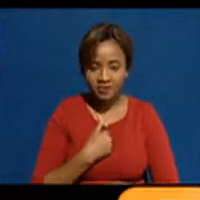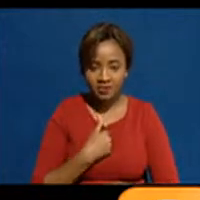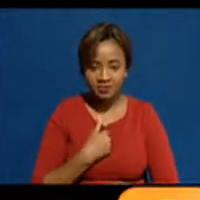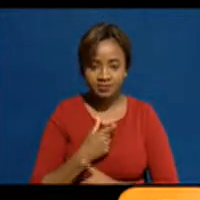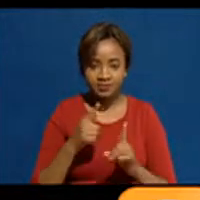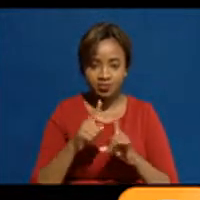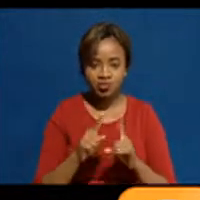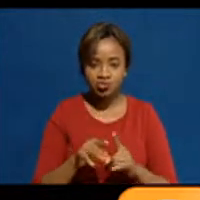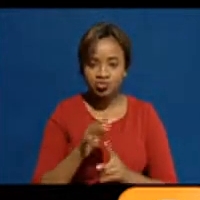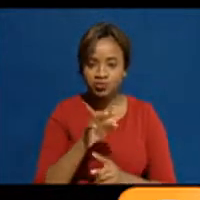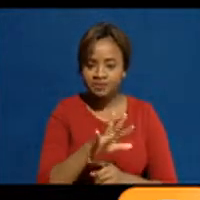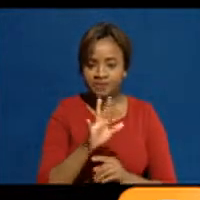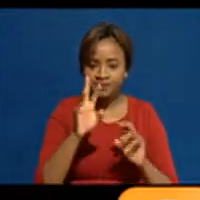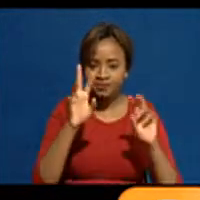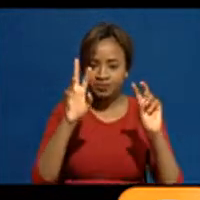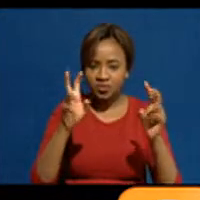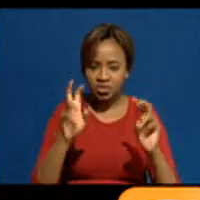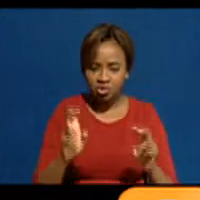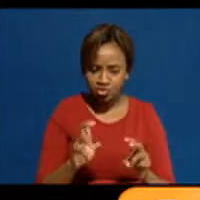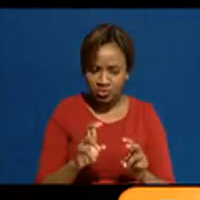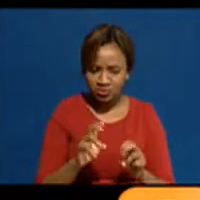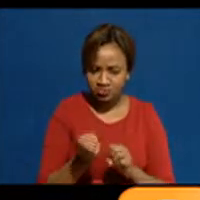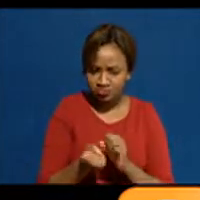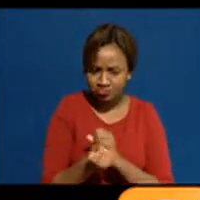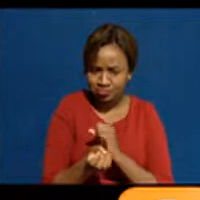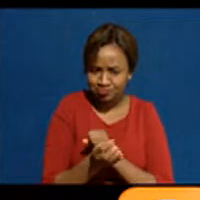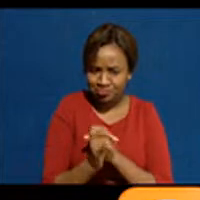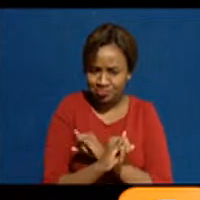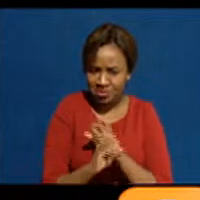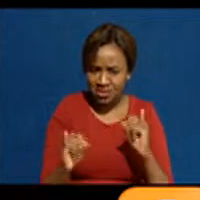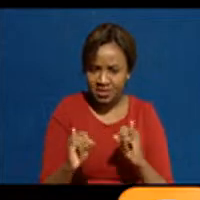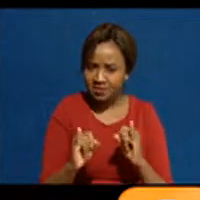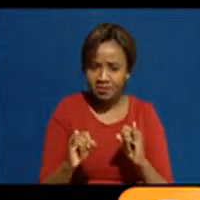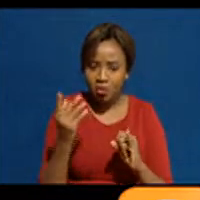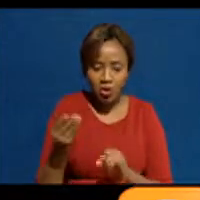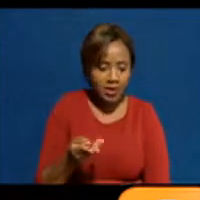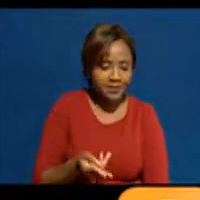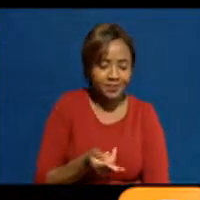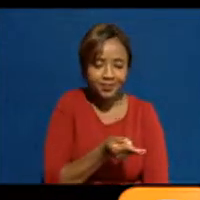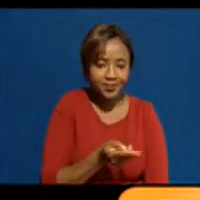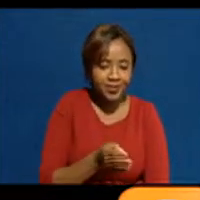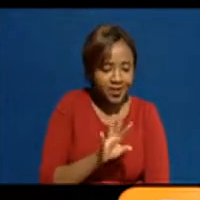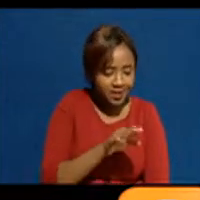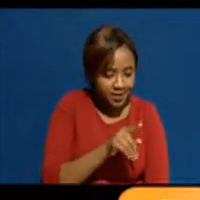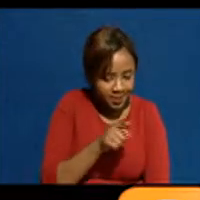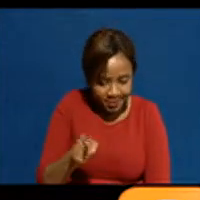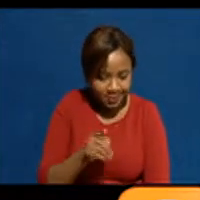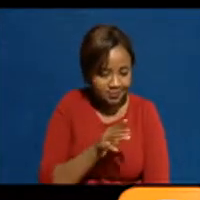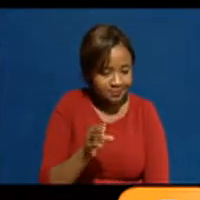out issues in a right manner. It is more of spoon feeding. It is more of